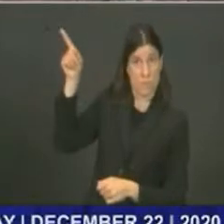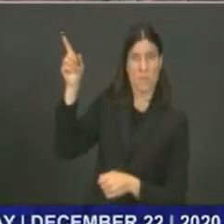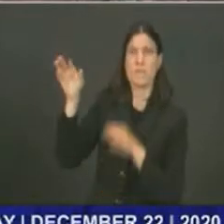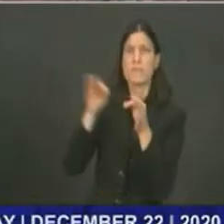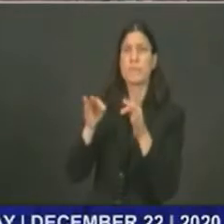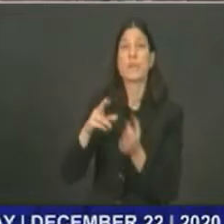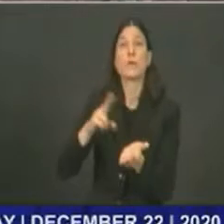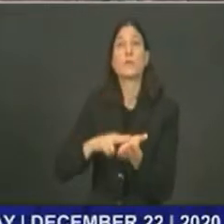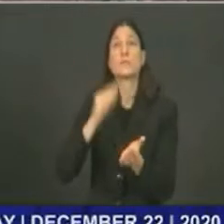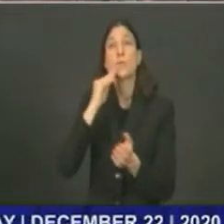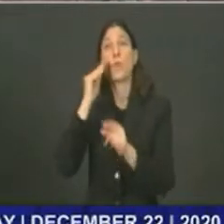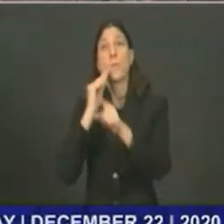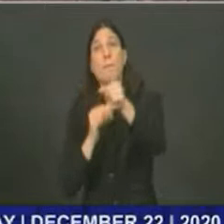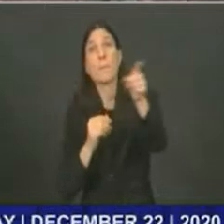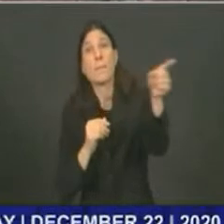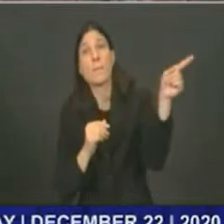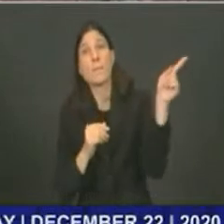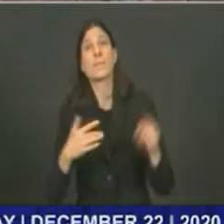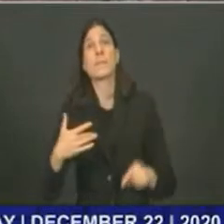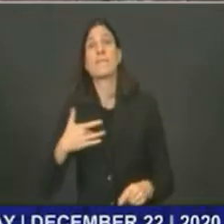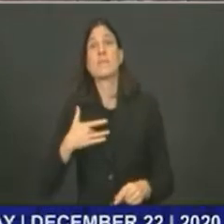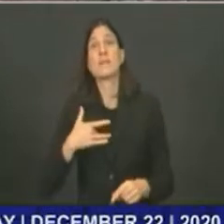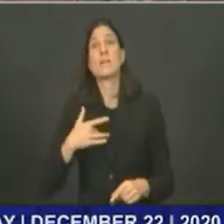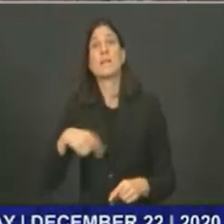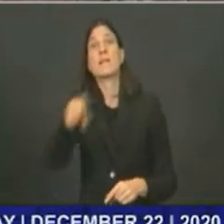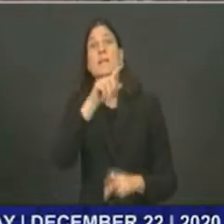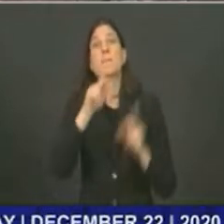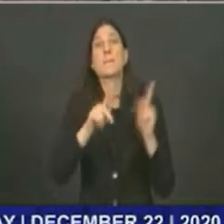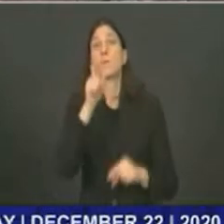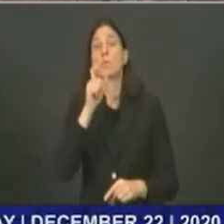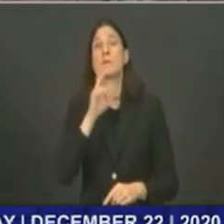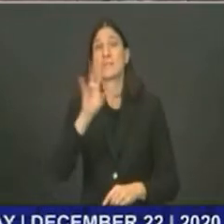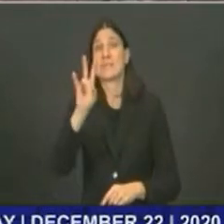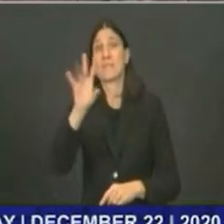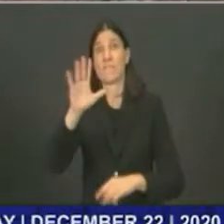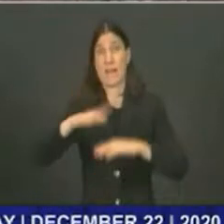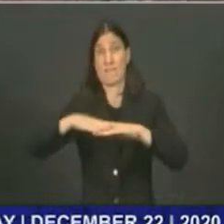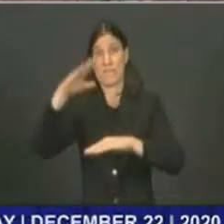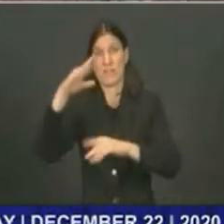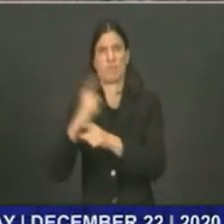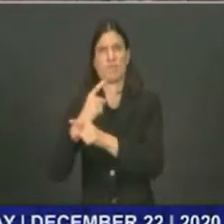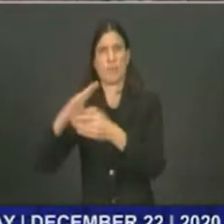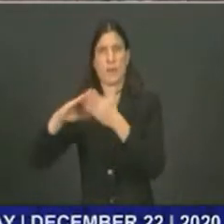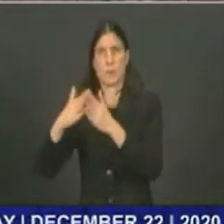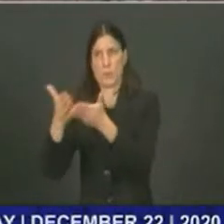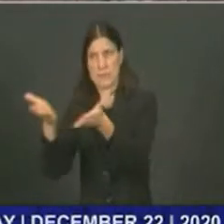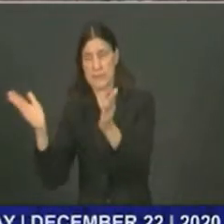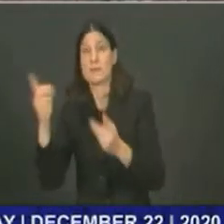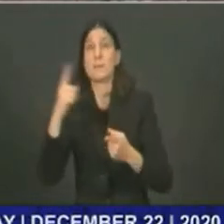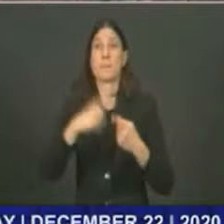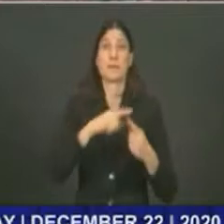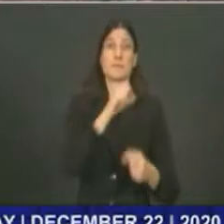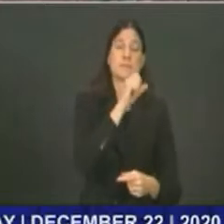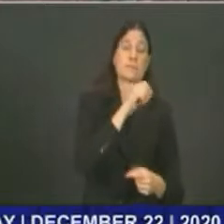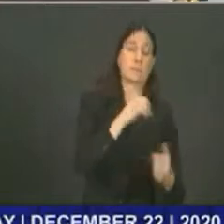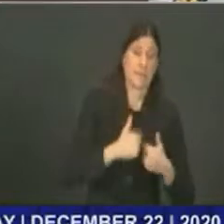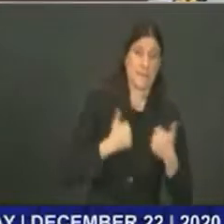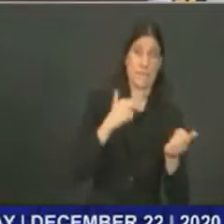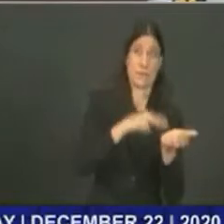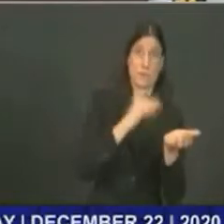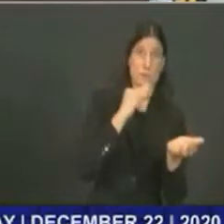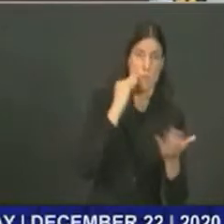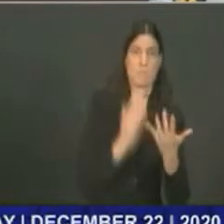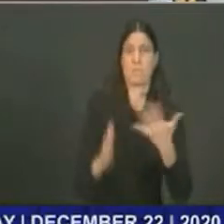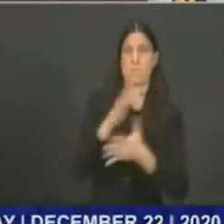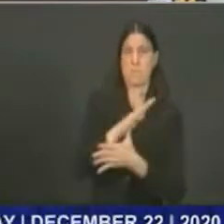and above, really no ifs, ands, or buts about it, just because of the high proportion of deaths in that community for people who are older. Right. Some of